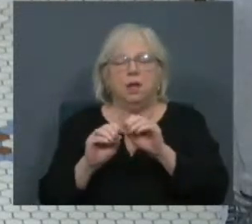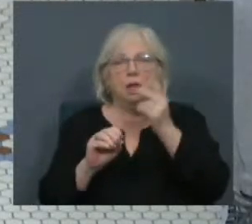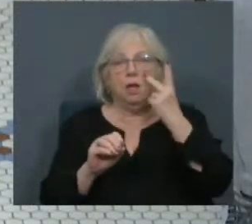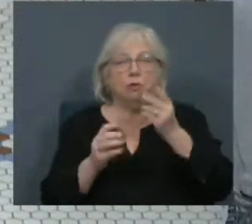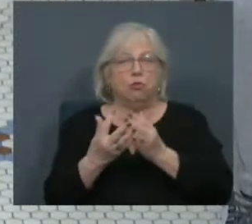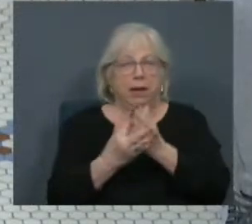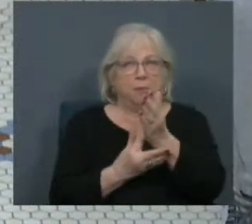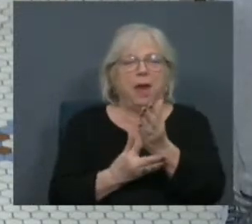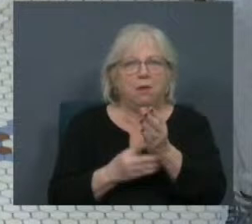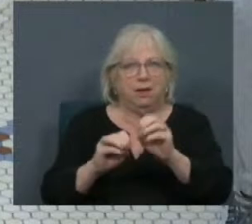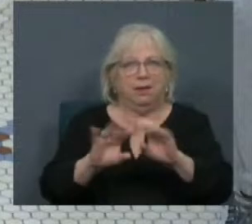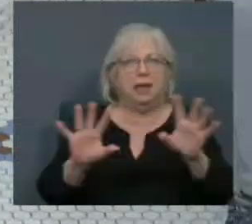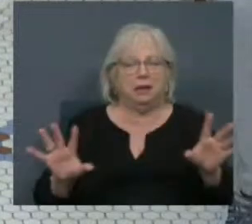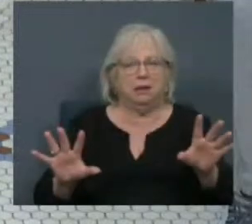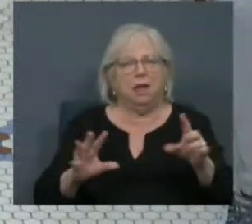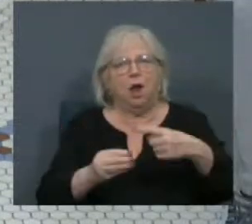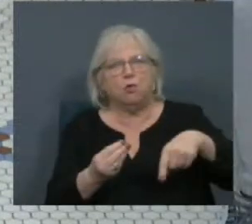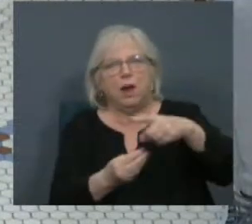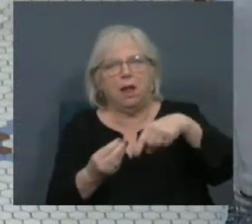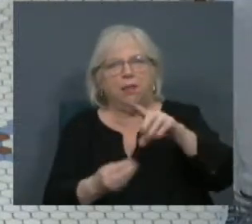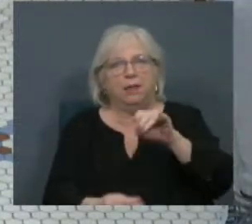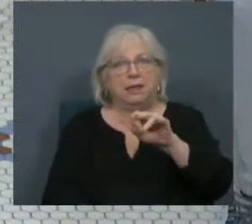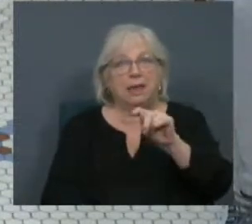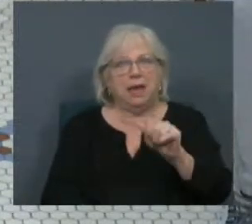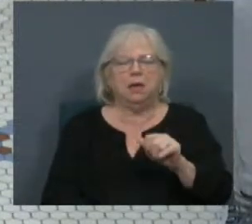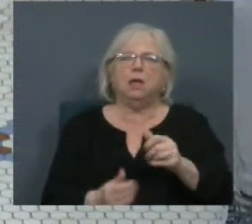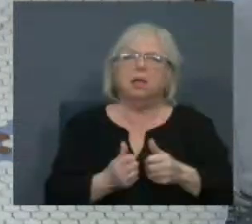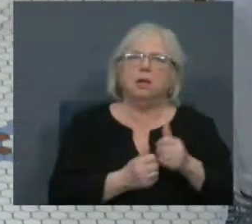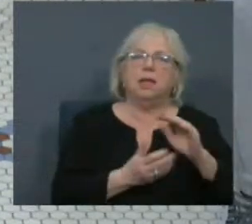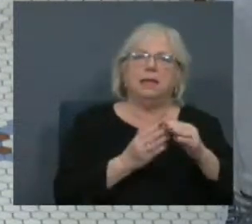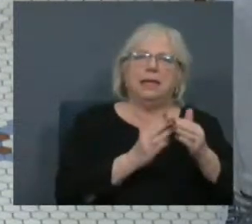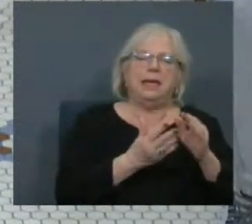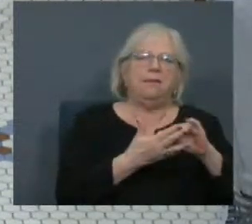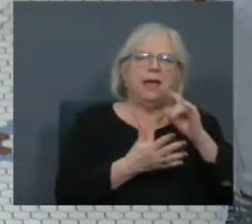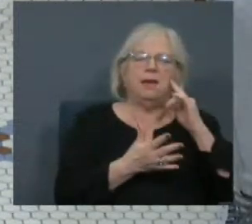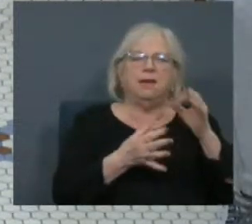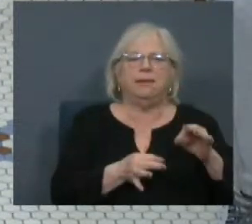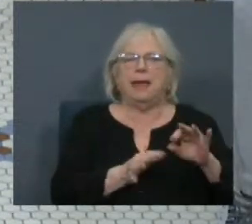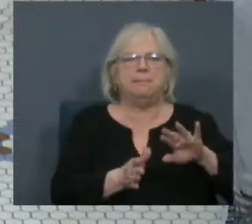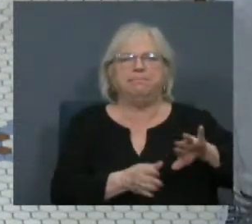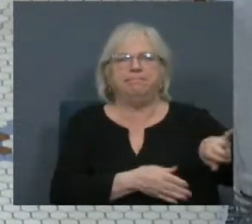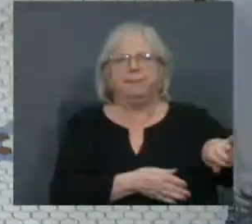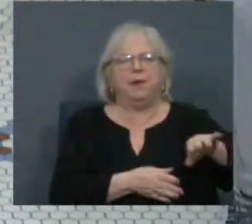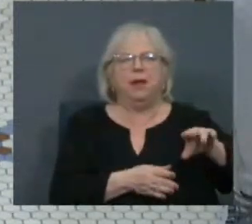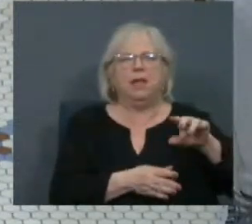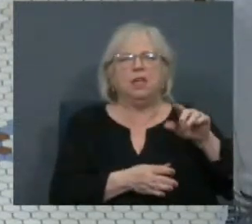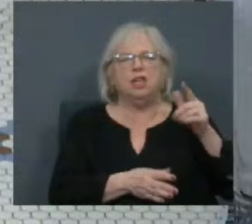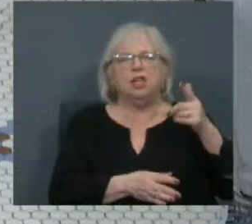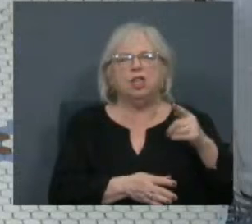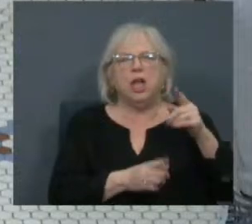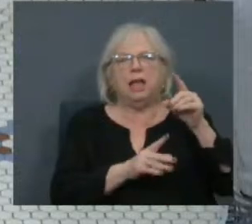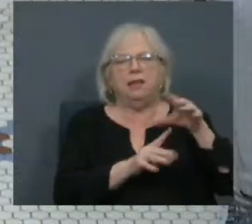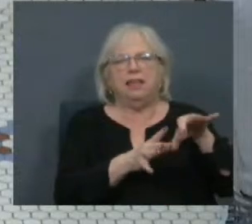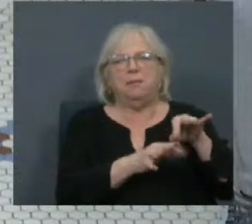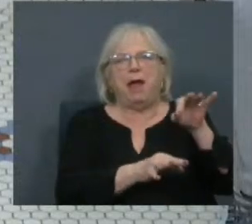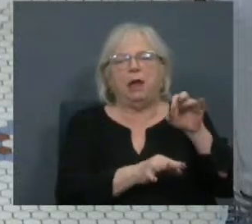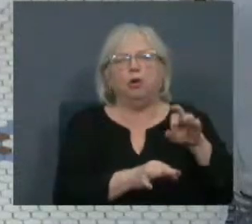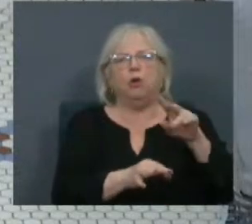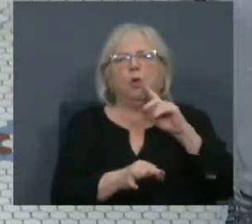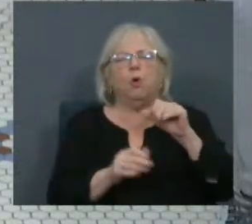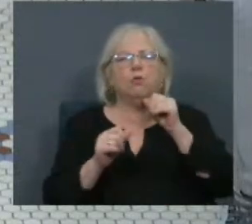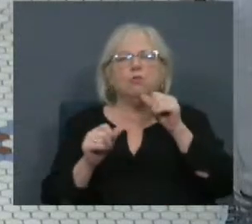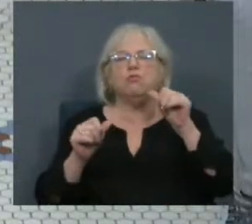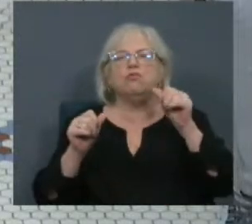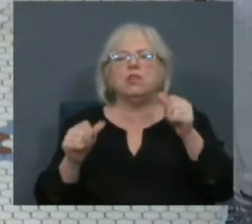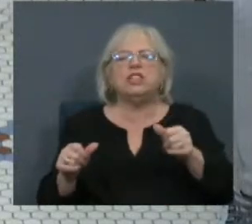But in general, most cities that have decided to either not go with and touch ShotSpotter at all, or that have rejected